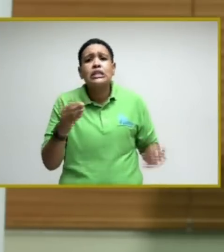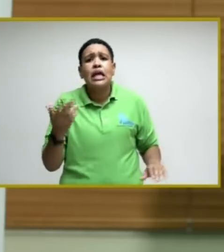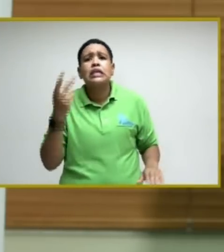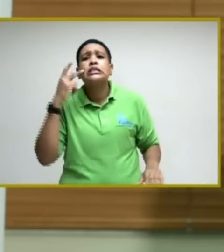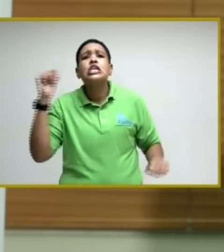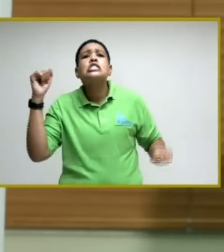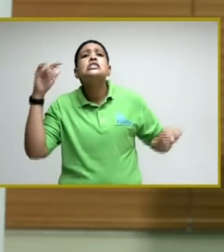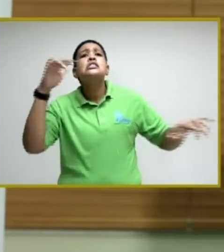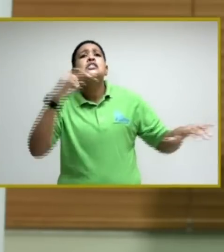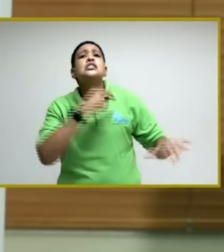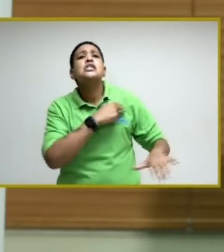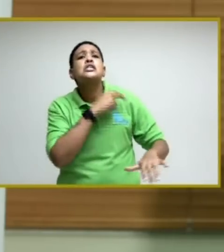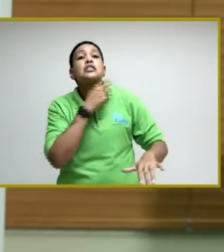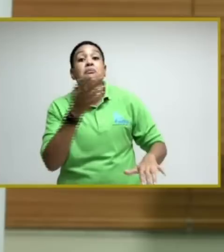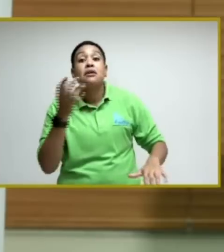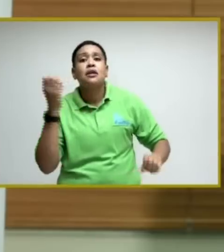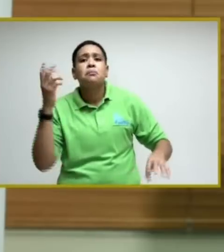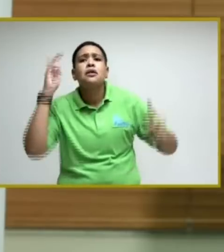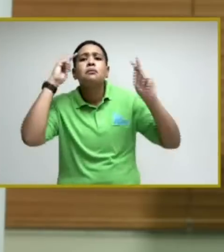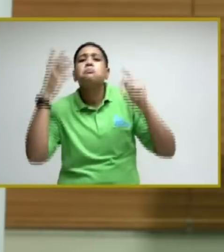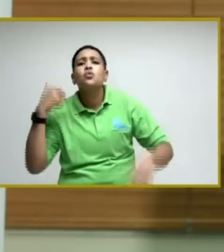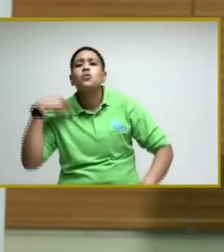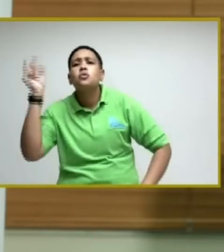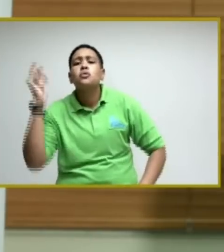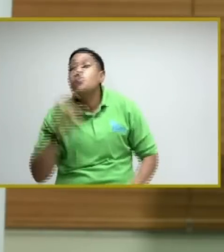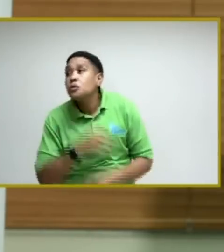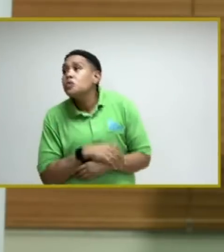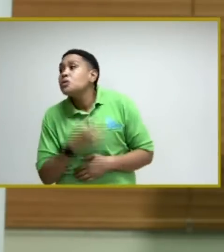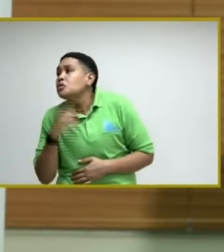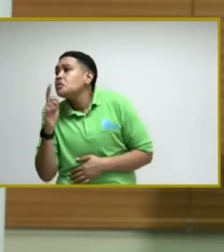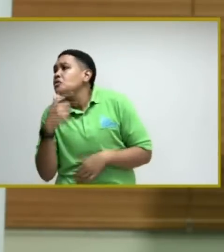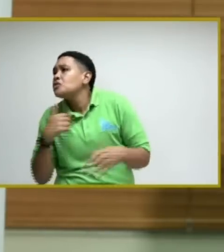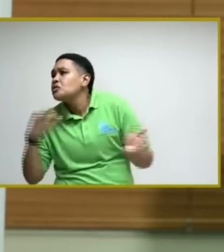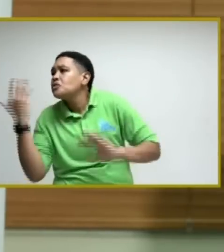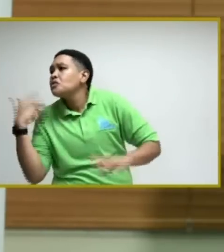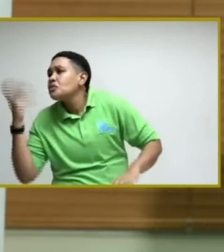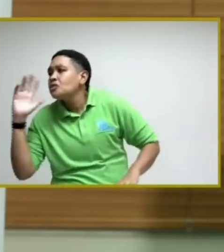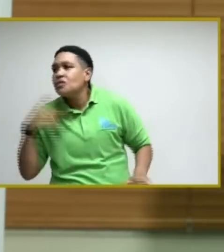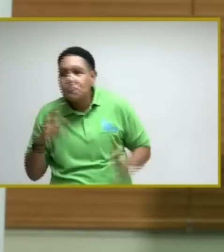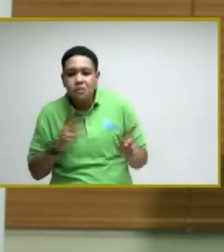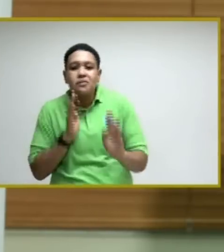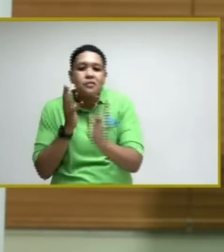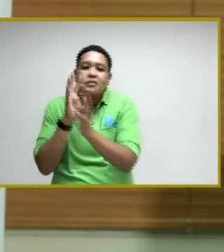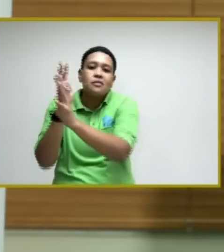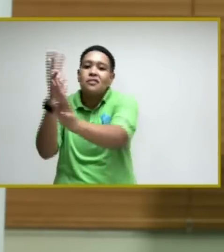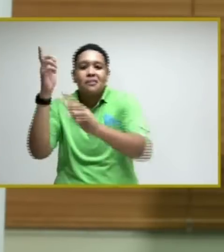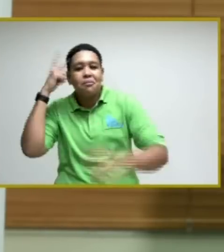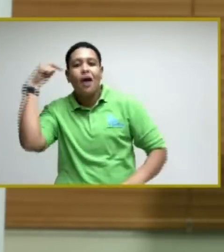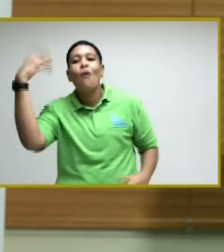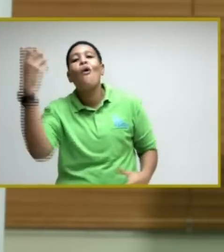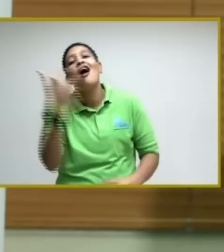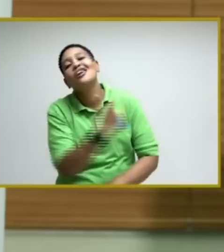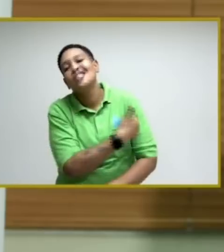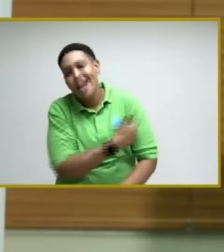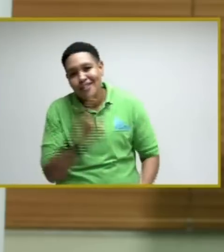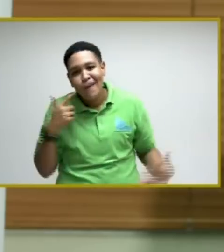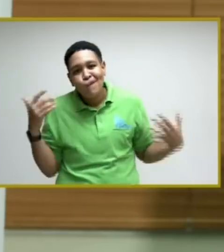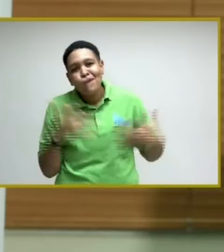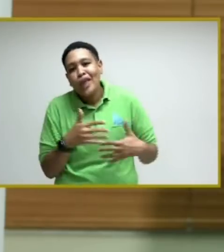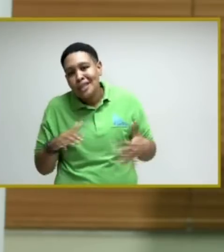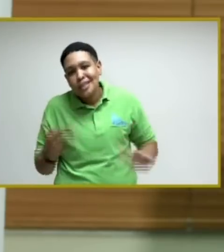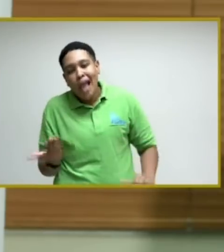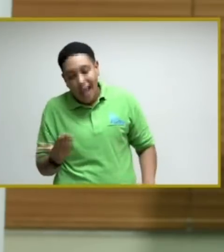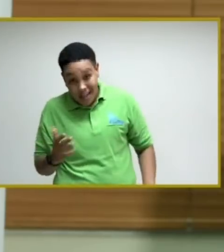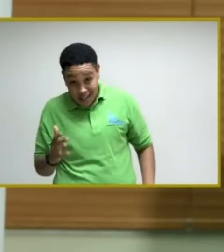overcrowded hospitals, and many panicked, and that was a response. A positive response, nevertheless, but